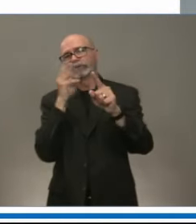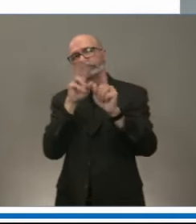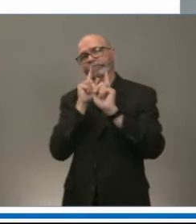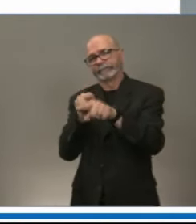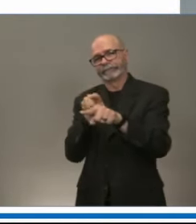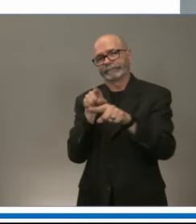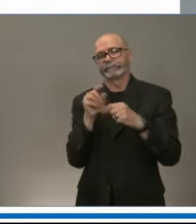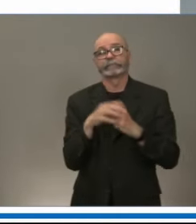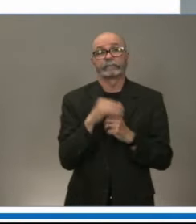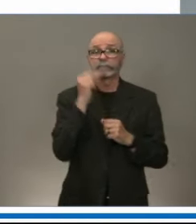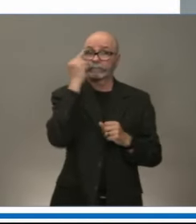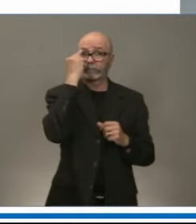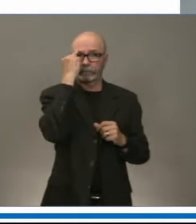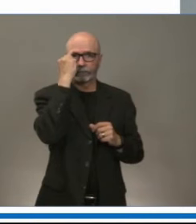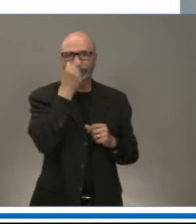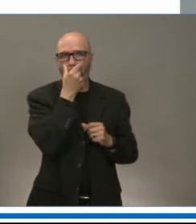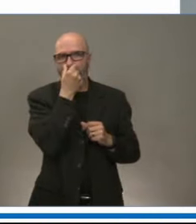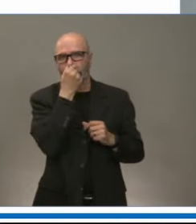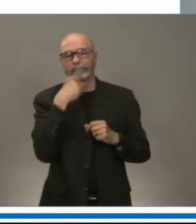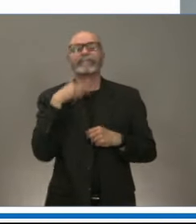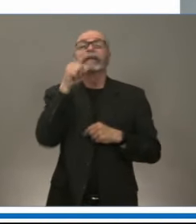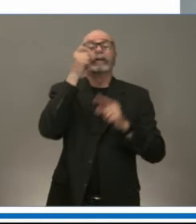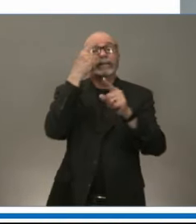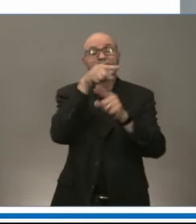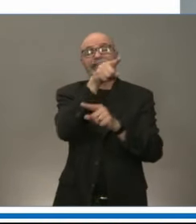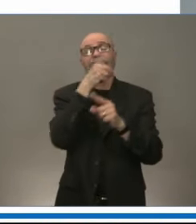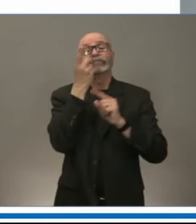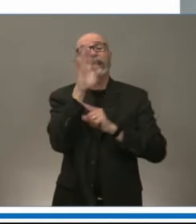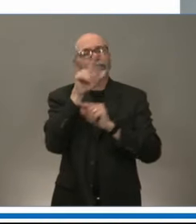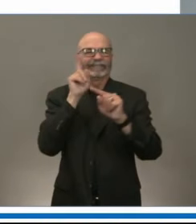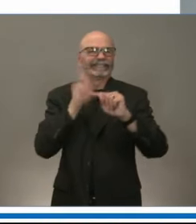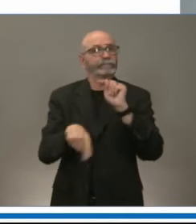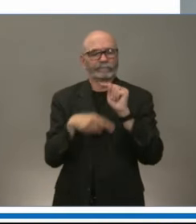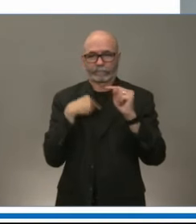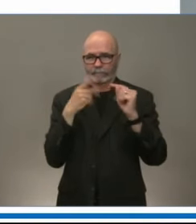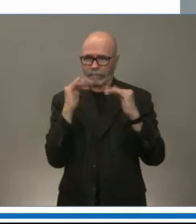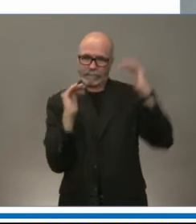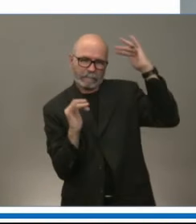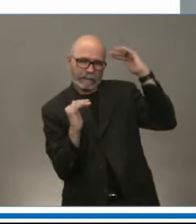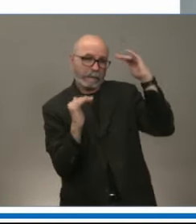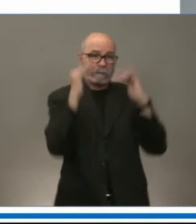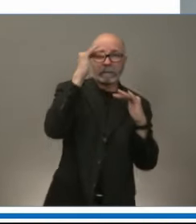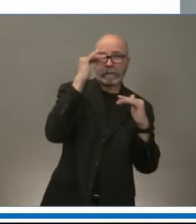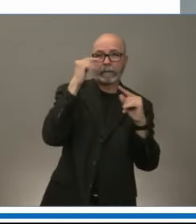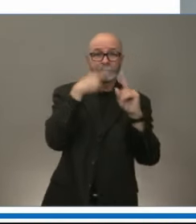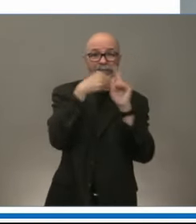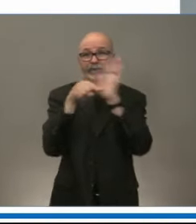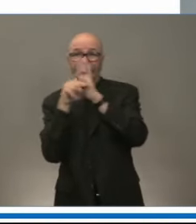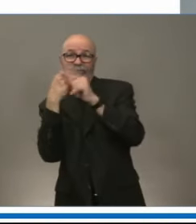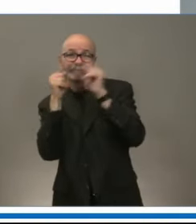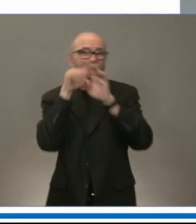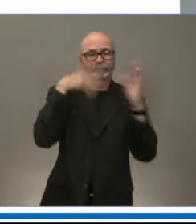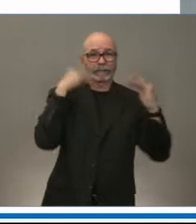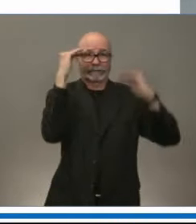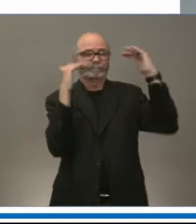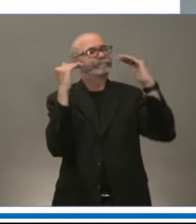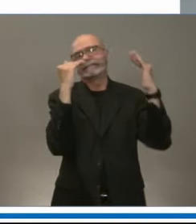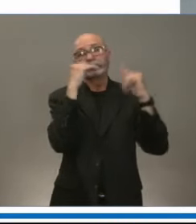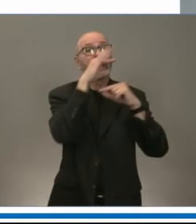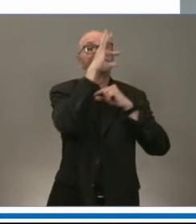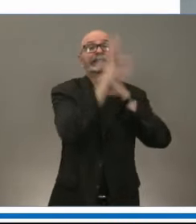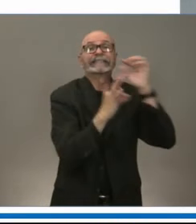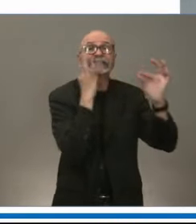up directly because we have a number. Some tests are indeterminate, have to be repeated. We have been, the lab has